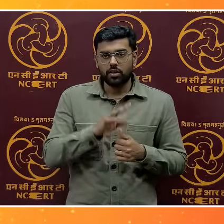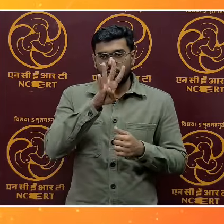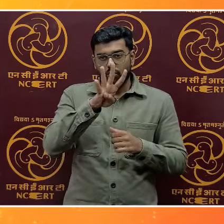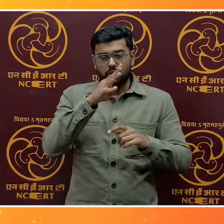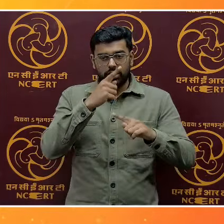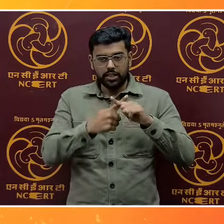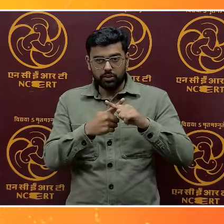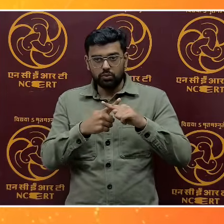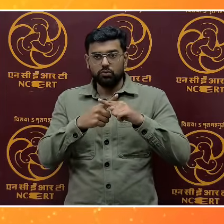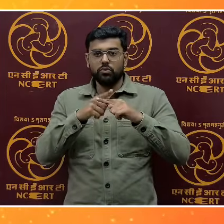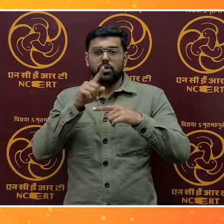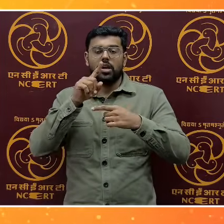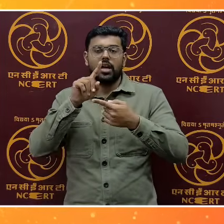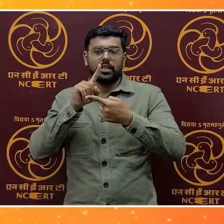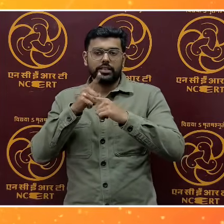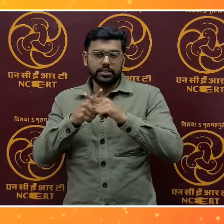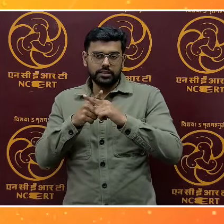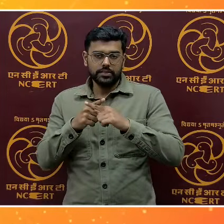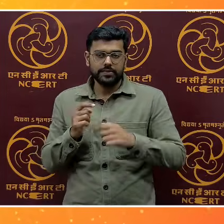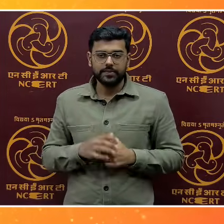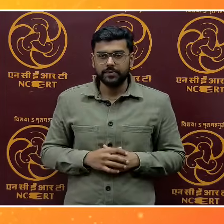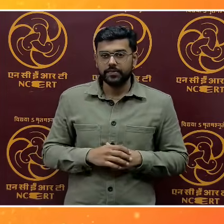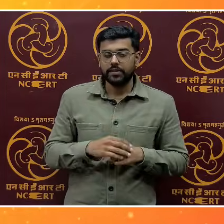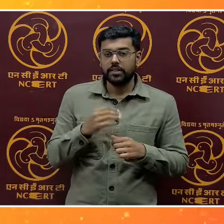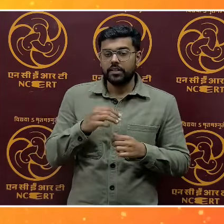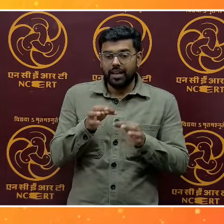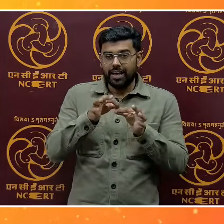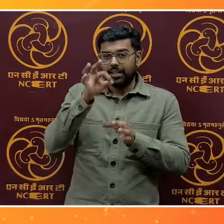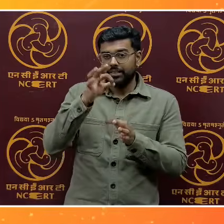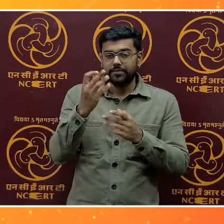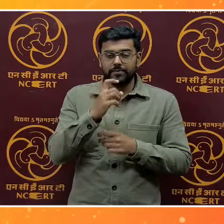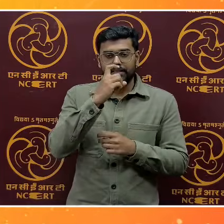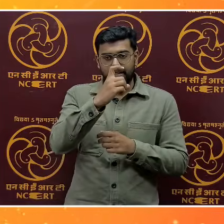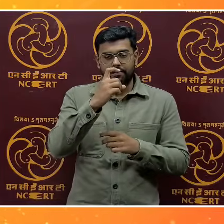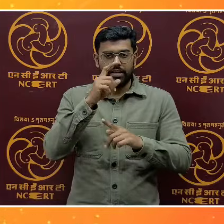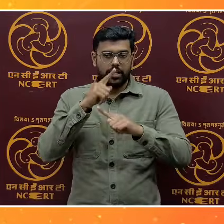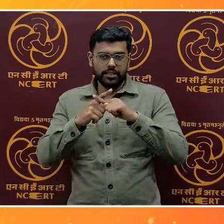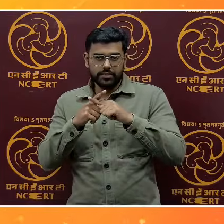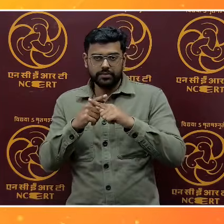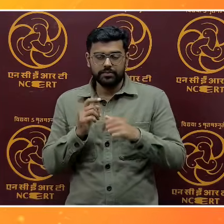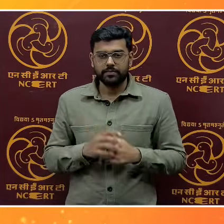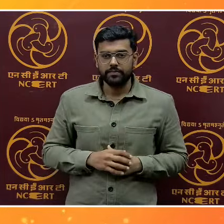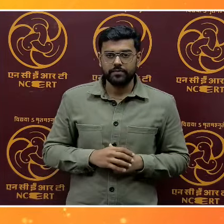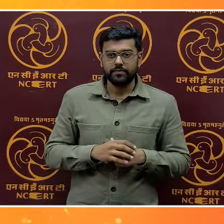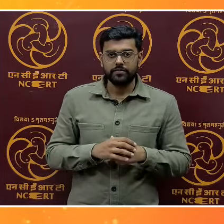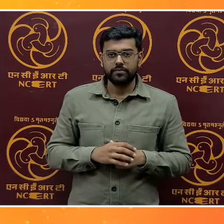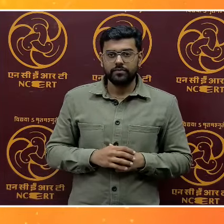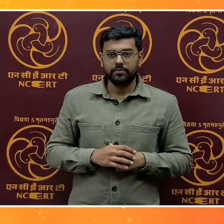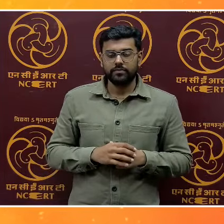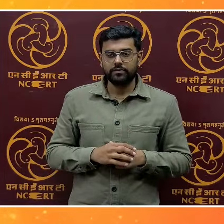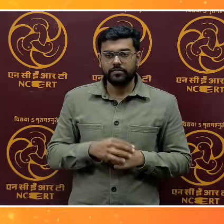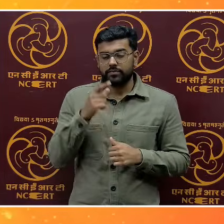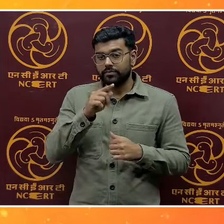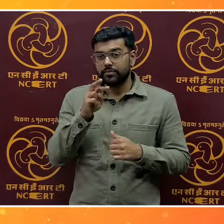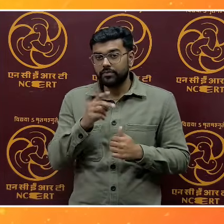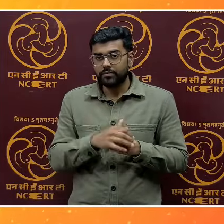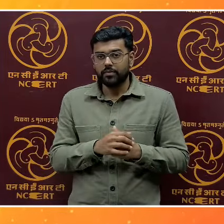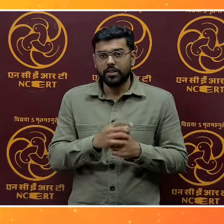x, and what is the height children? We have taken as 7x. Good. So, 7 into x is equal